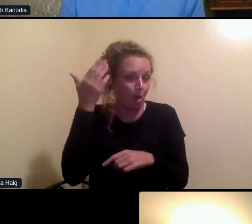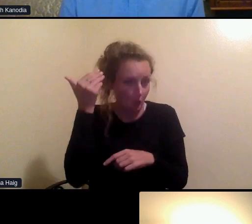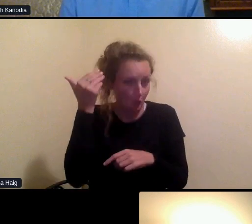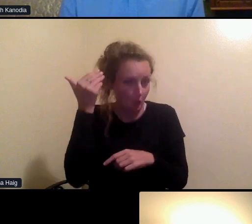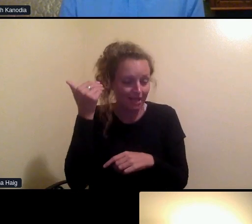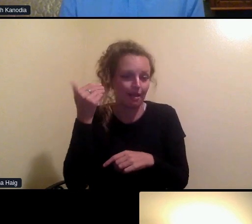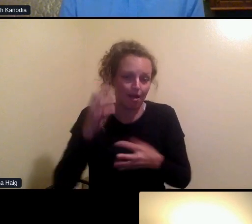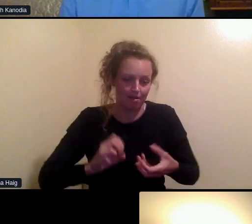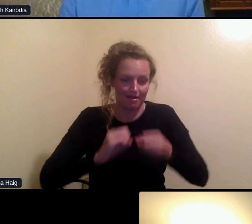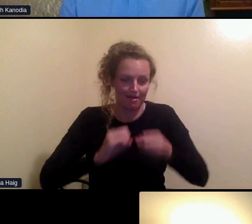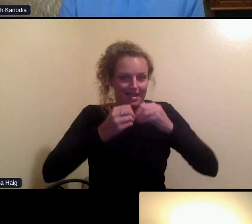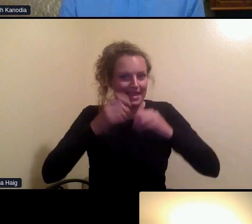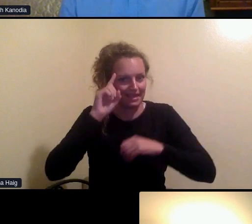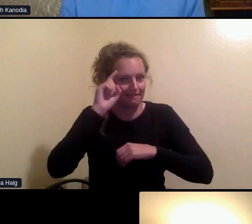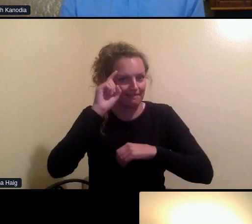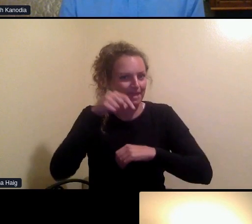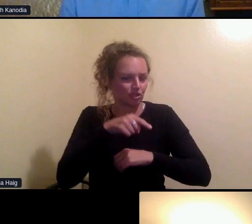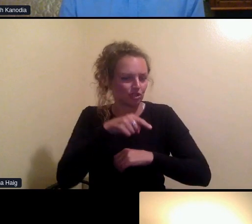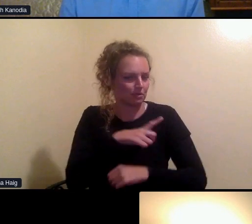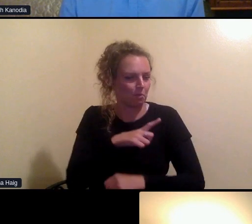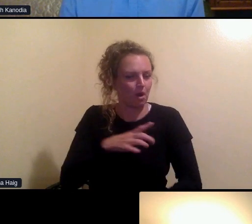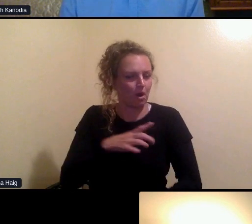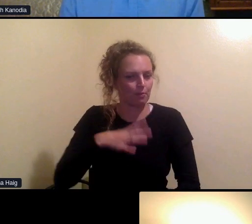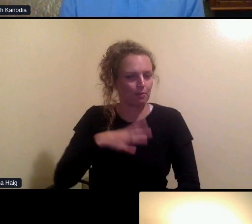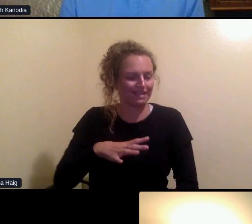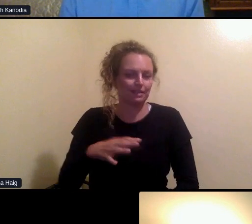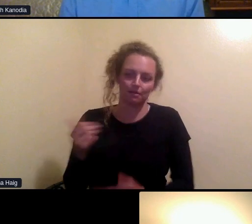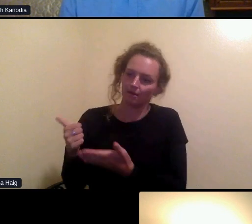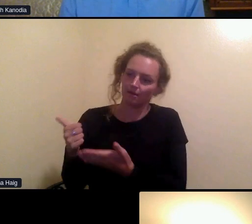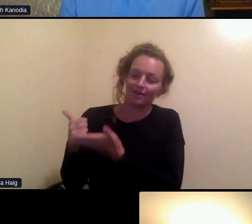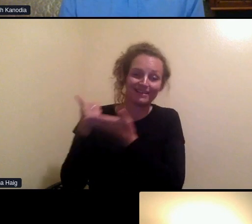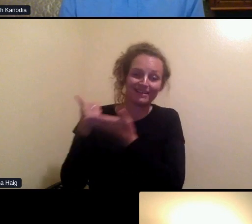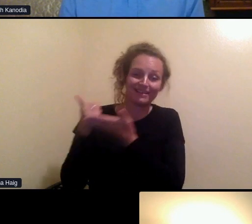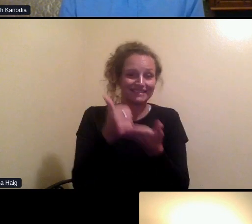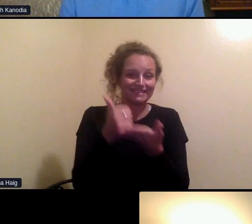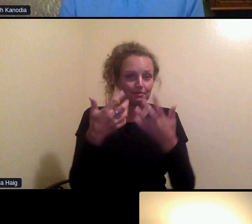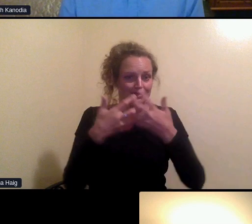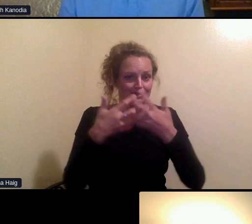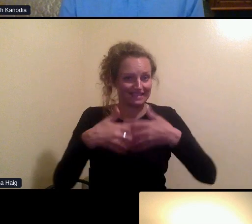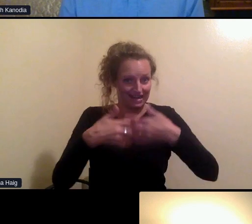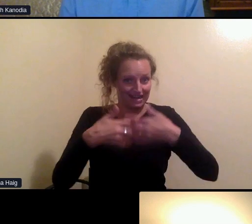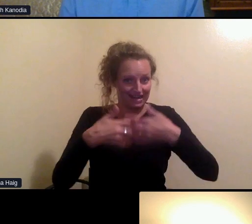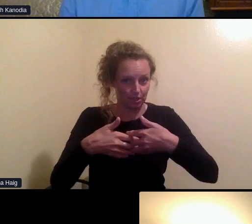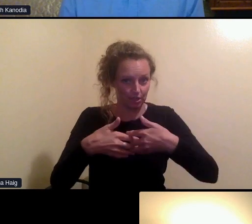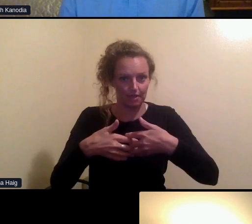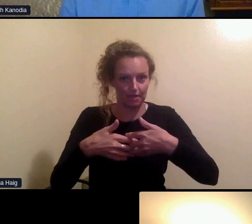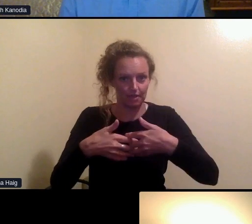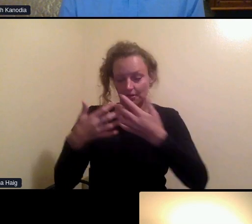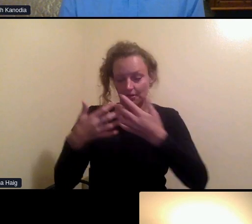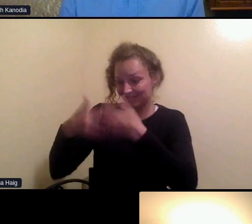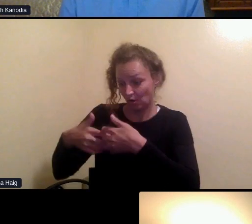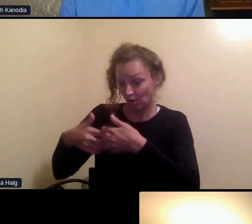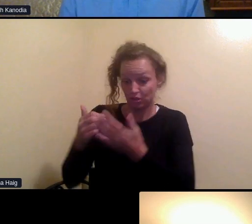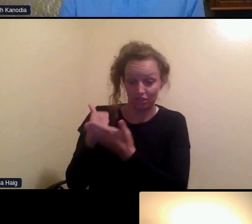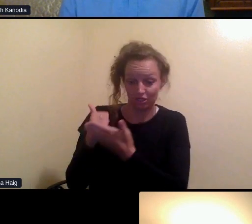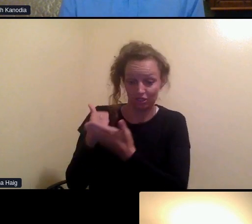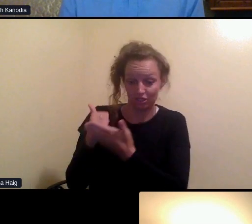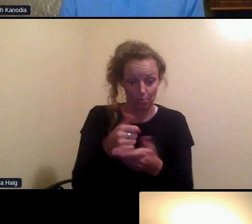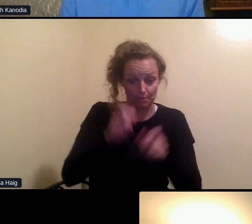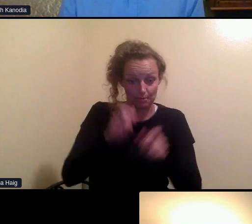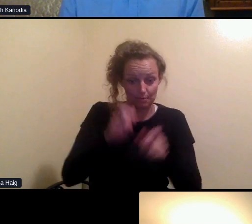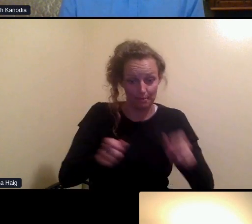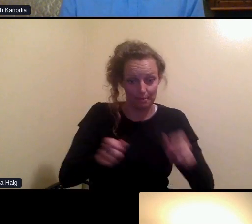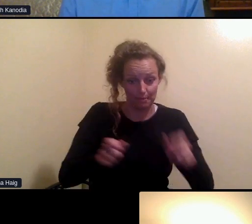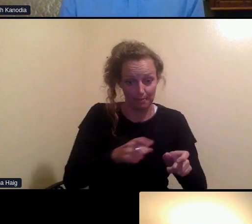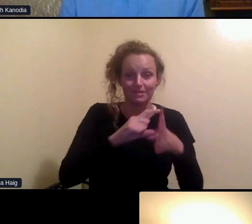assistive technology, technology that helps people who are disabled, and how that requires innovation. And also